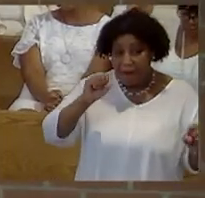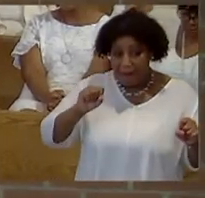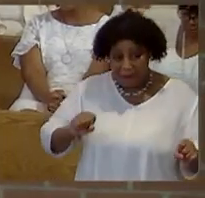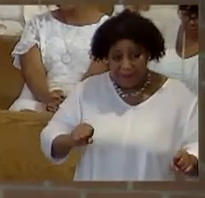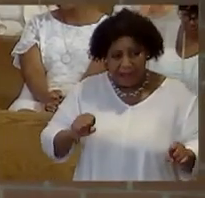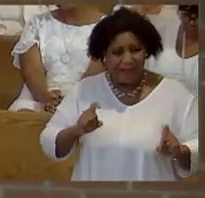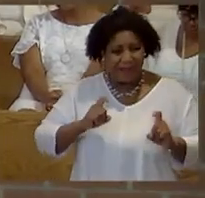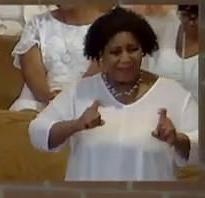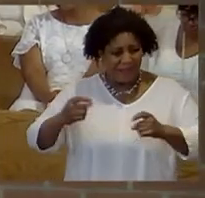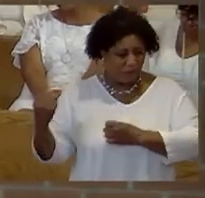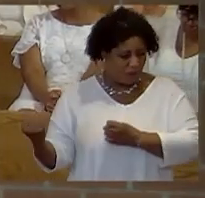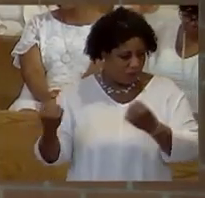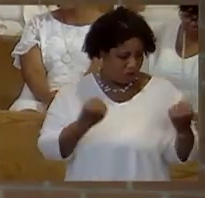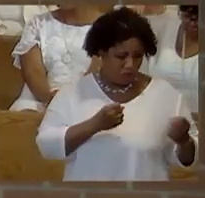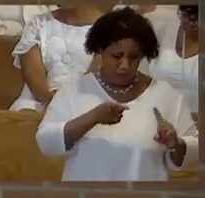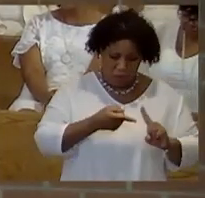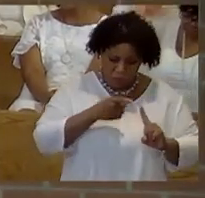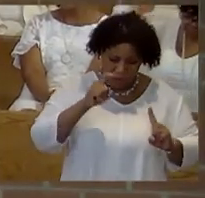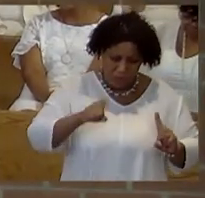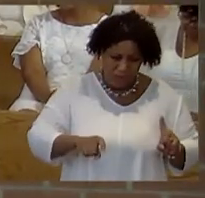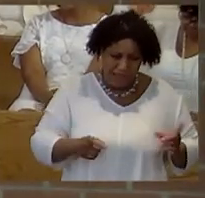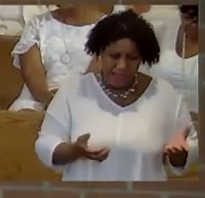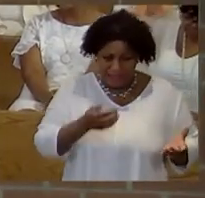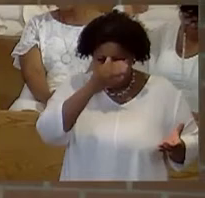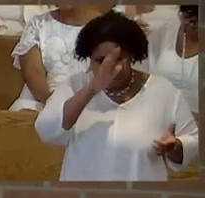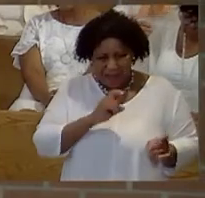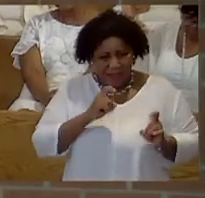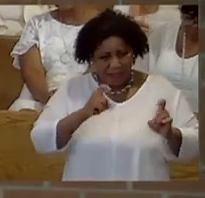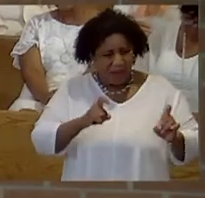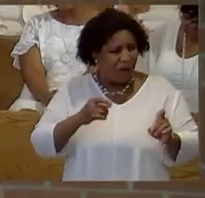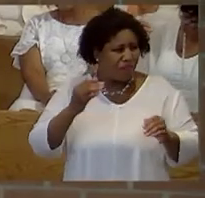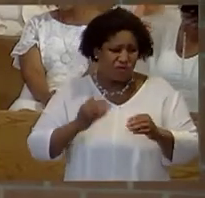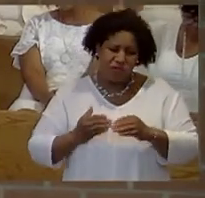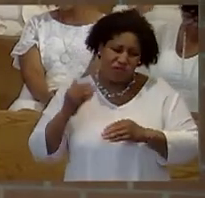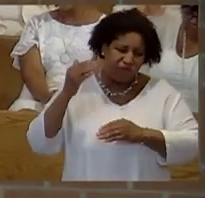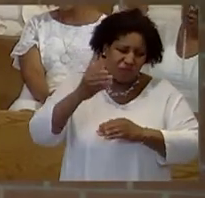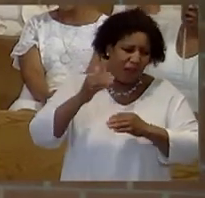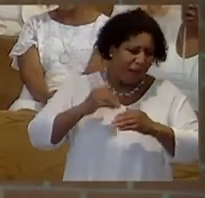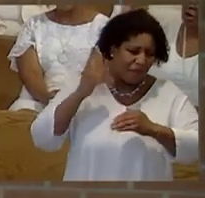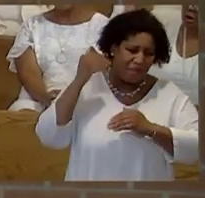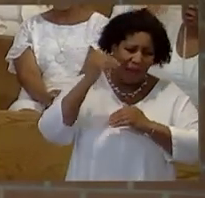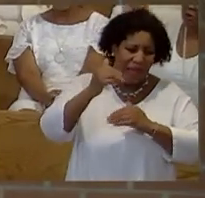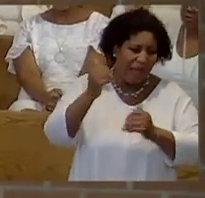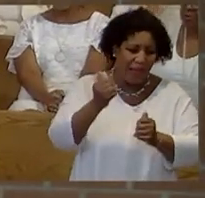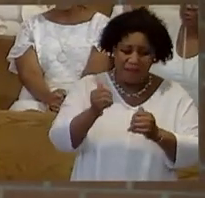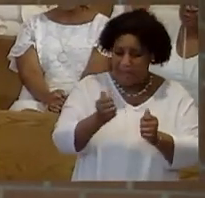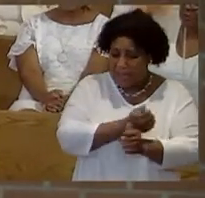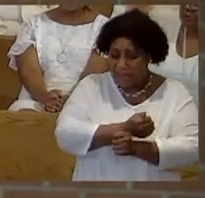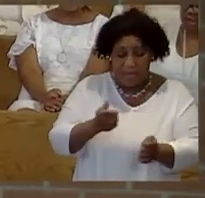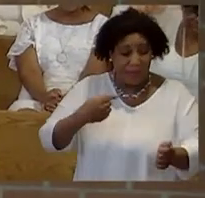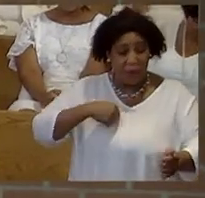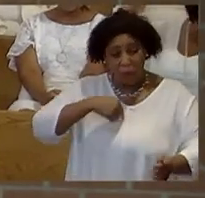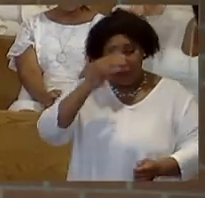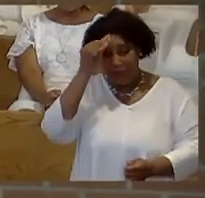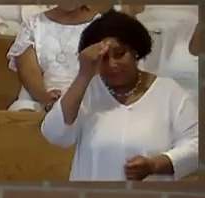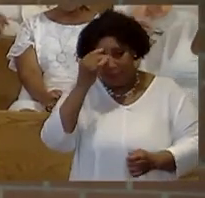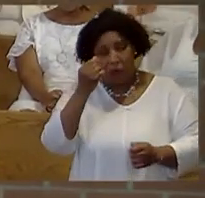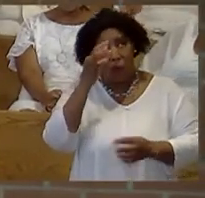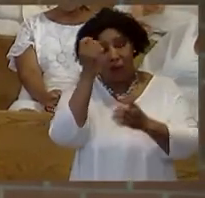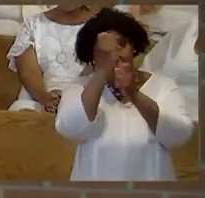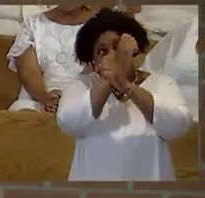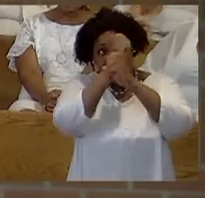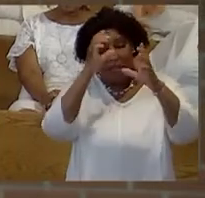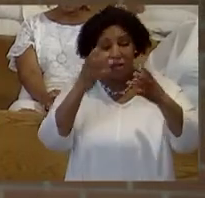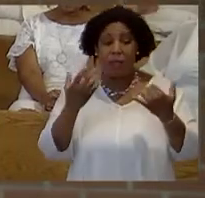to give you strength when you need it. God is able to do far exceedingly above whatever we can think or imagine.